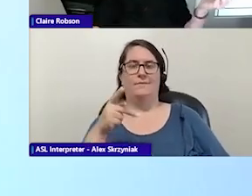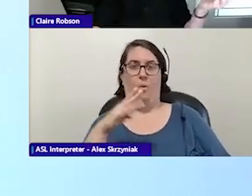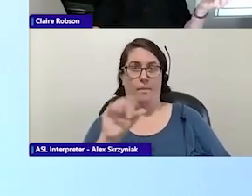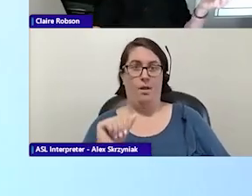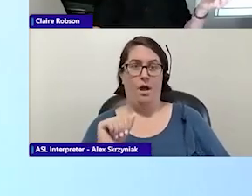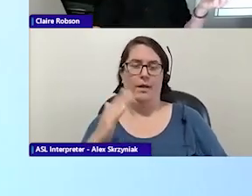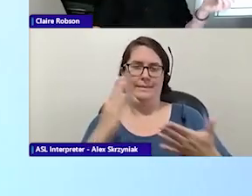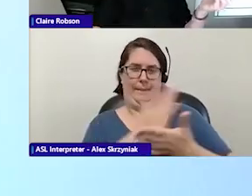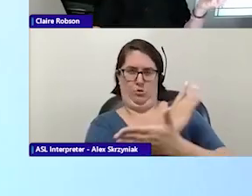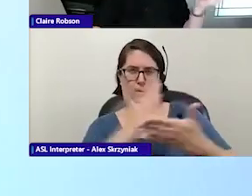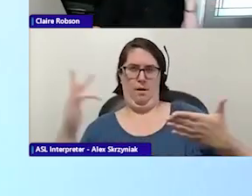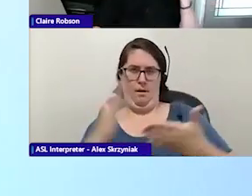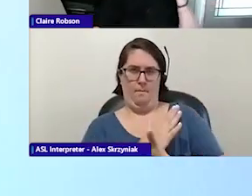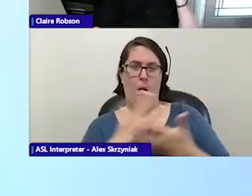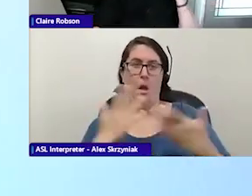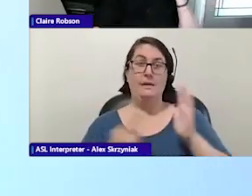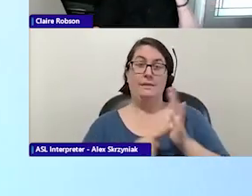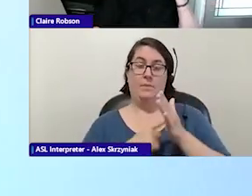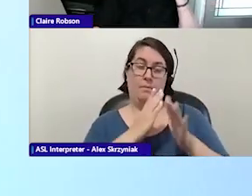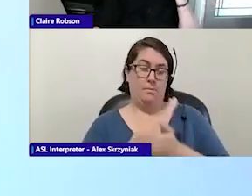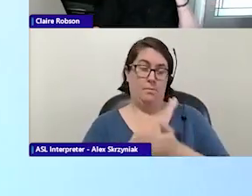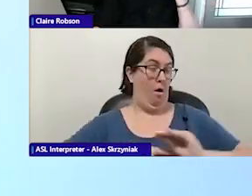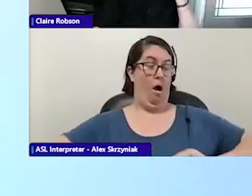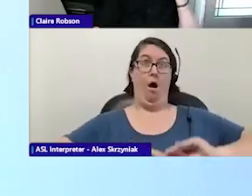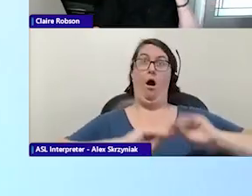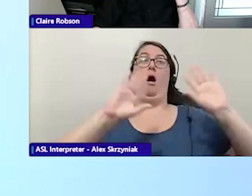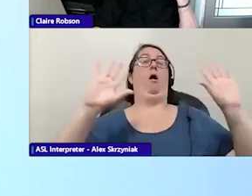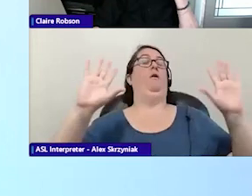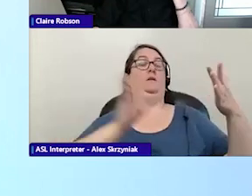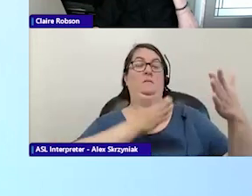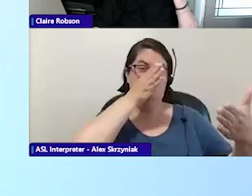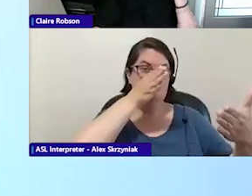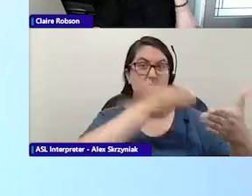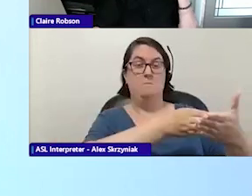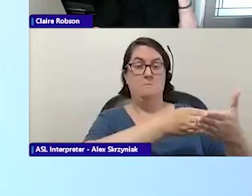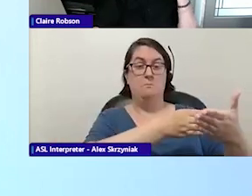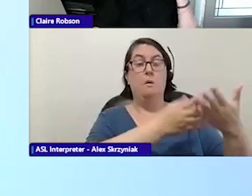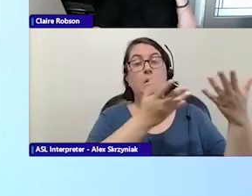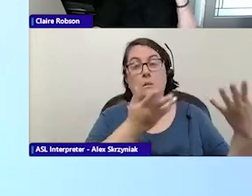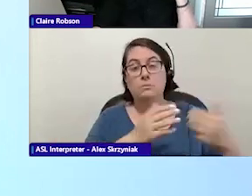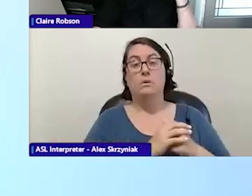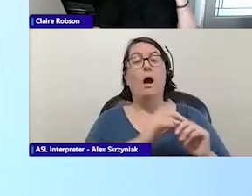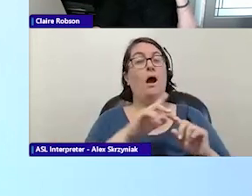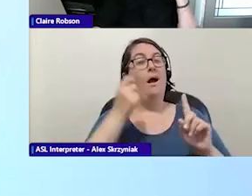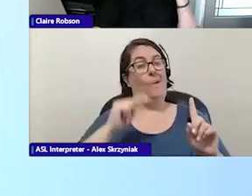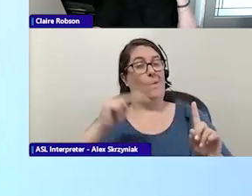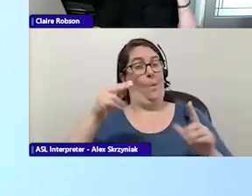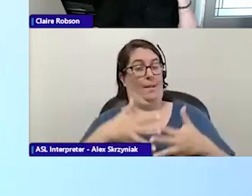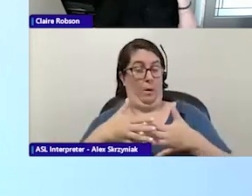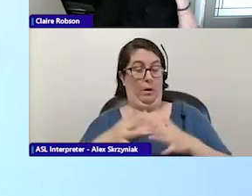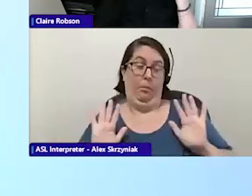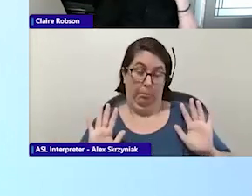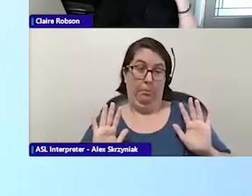you do have overt homophobia and transphobia, but in North America, at least in